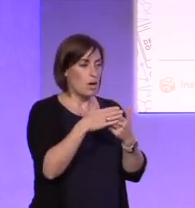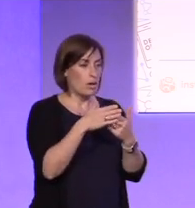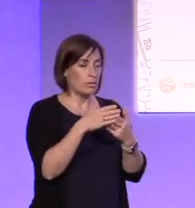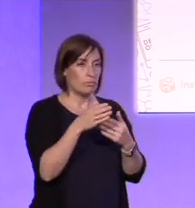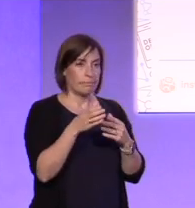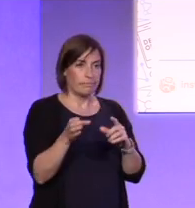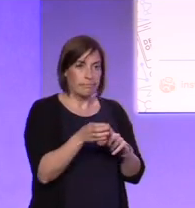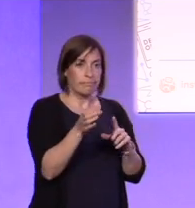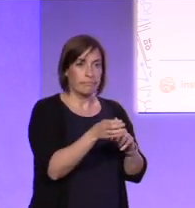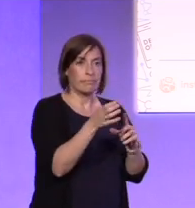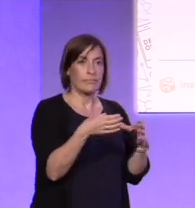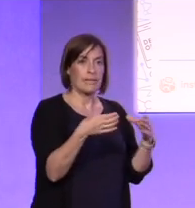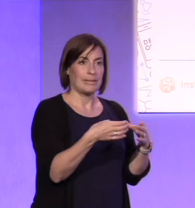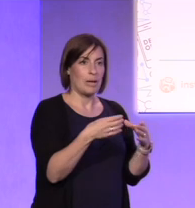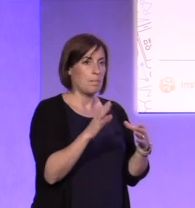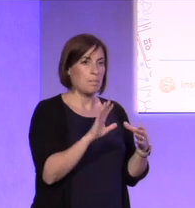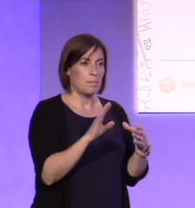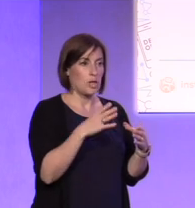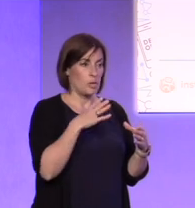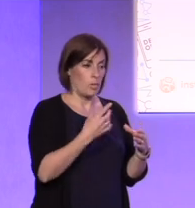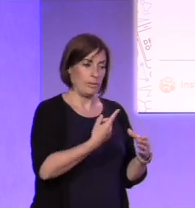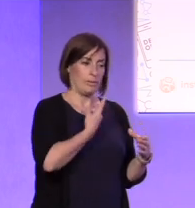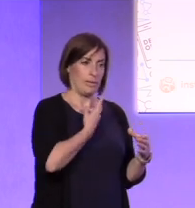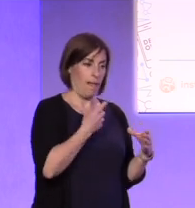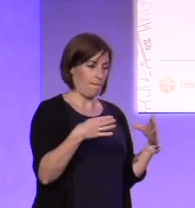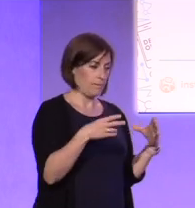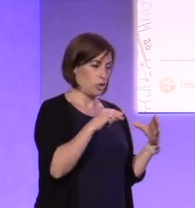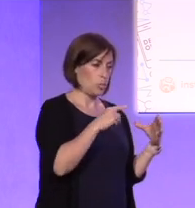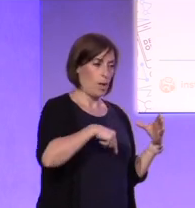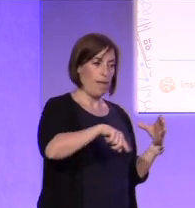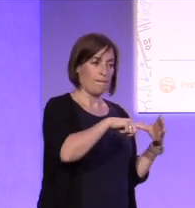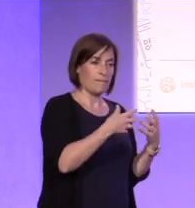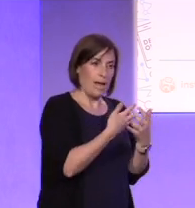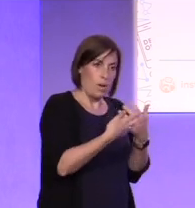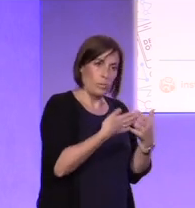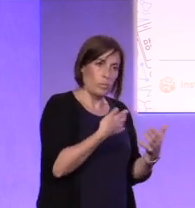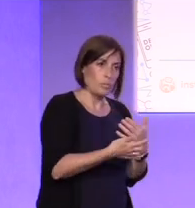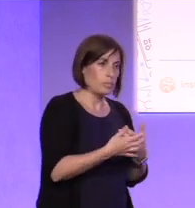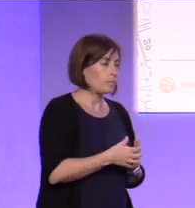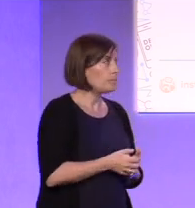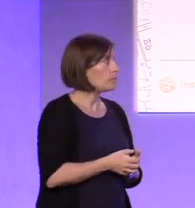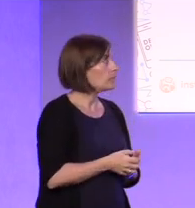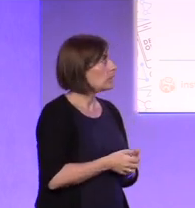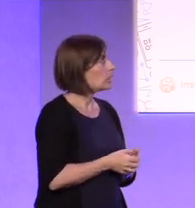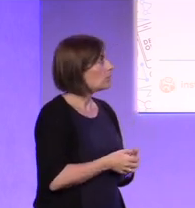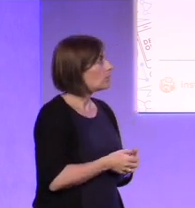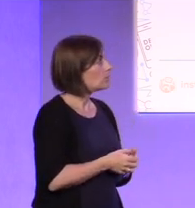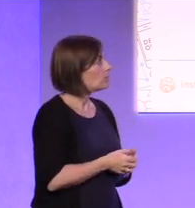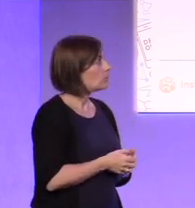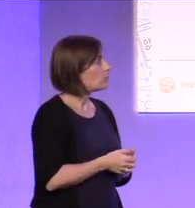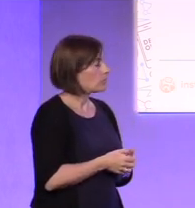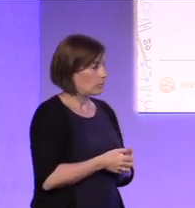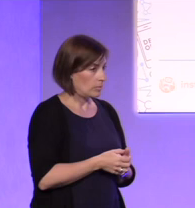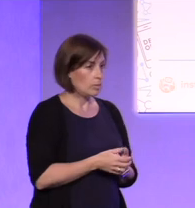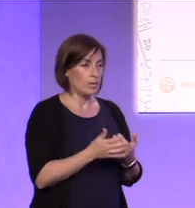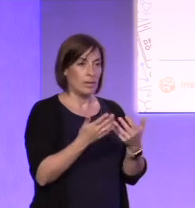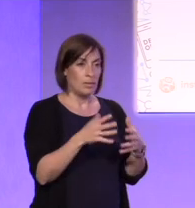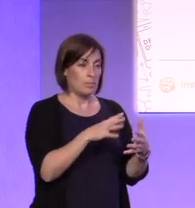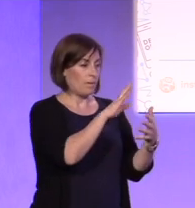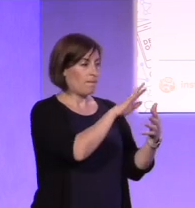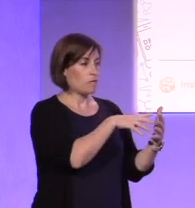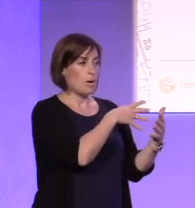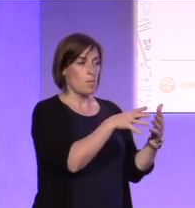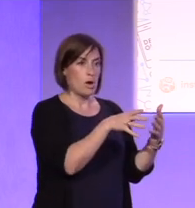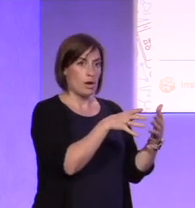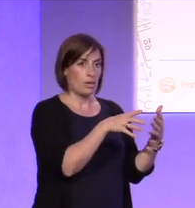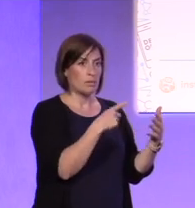wanted to see how we could deal with this challenge ourselves as human beings. So we decided to look at the frameworks that exist. We